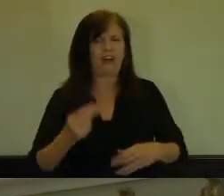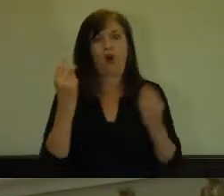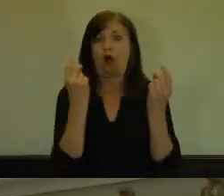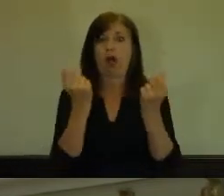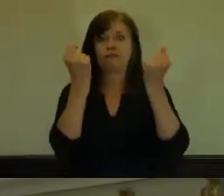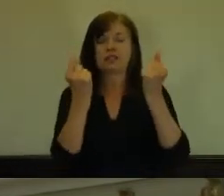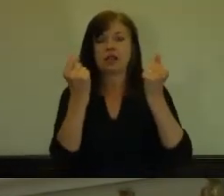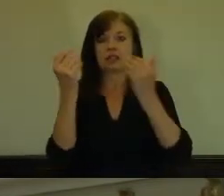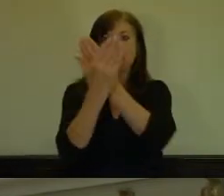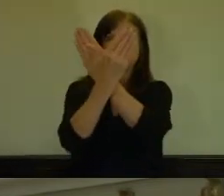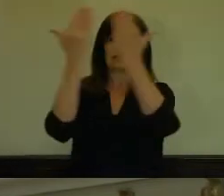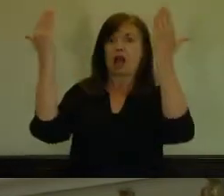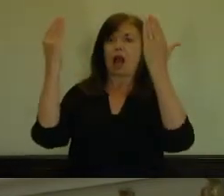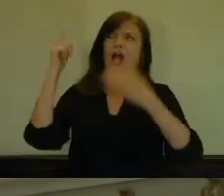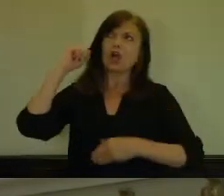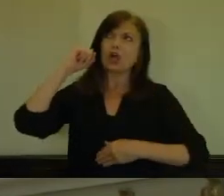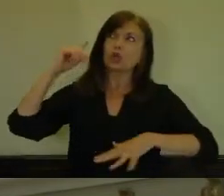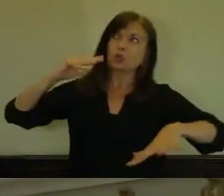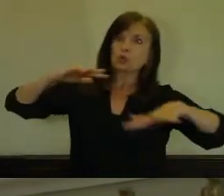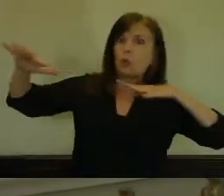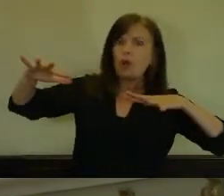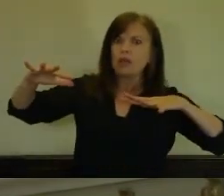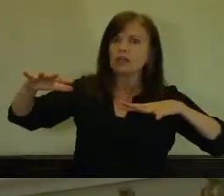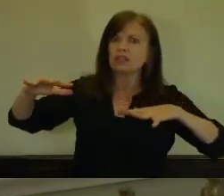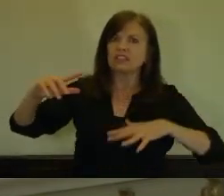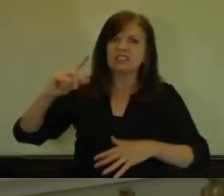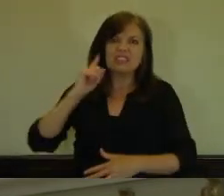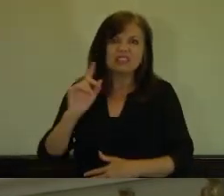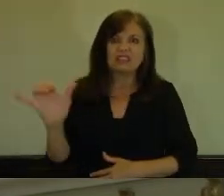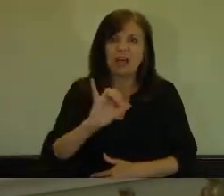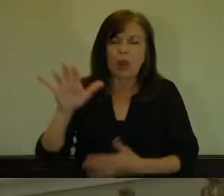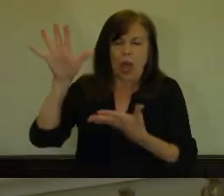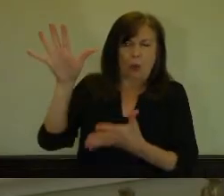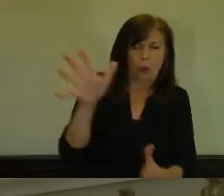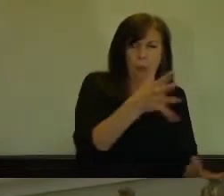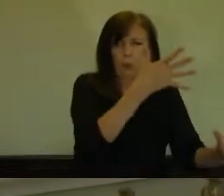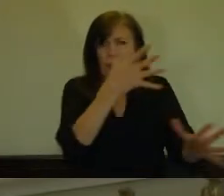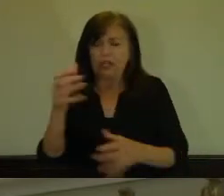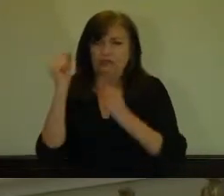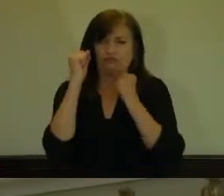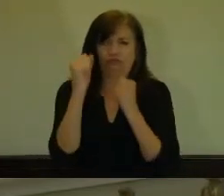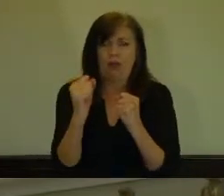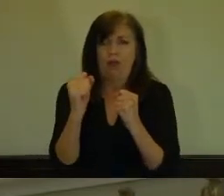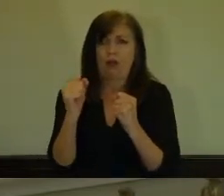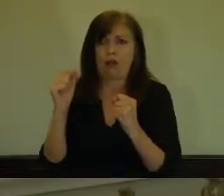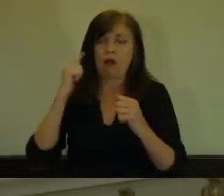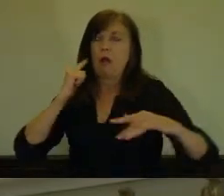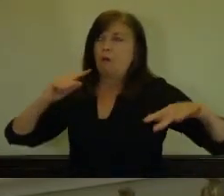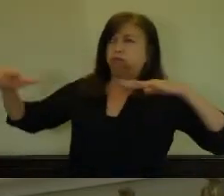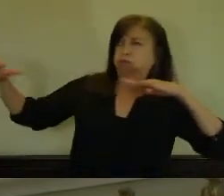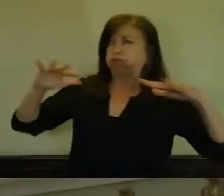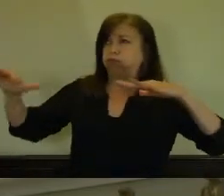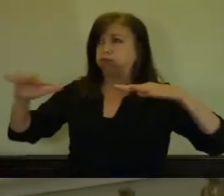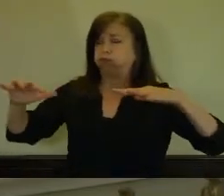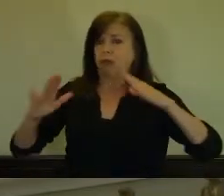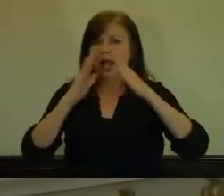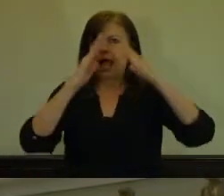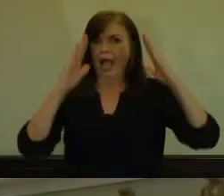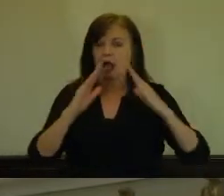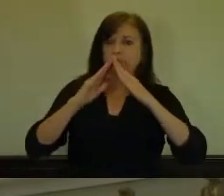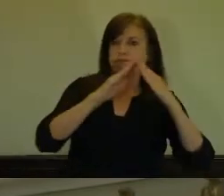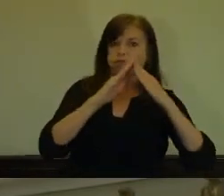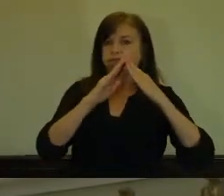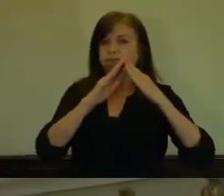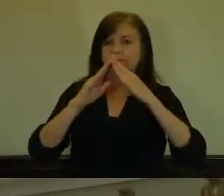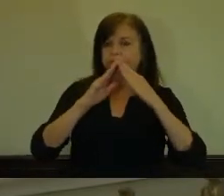came from the sky a noise like a strong driving wind, and it filled the entire house in